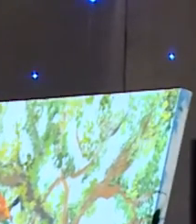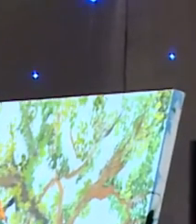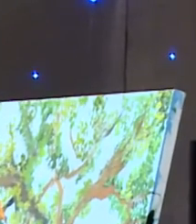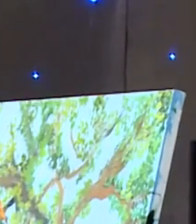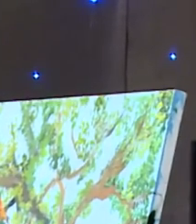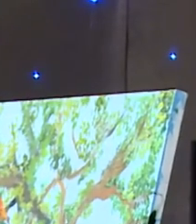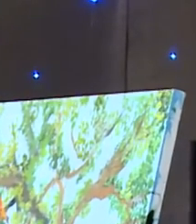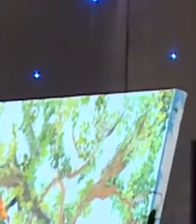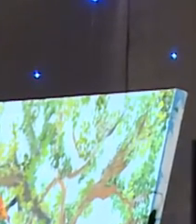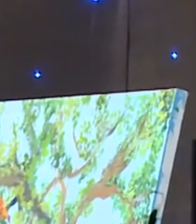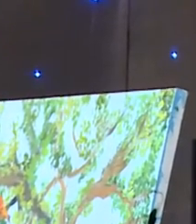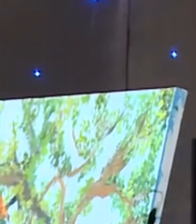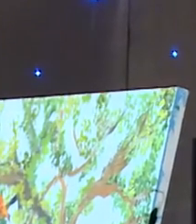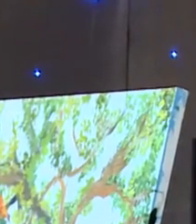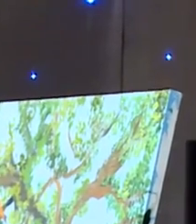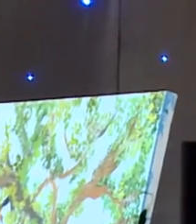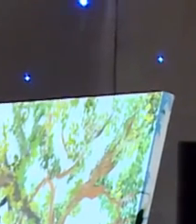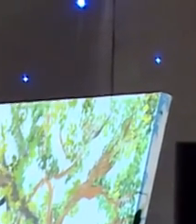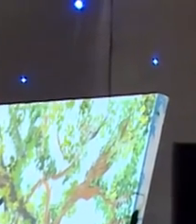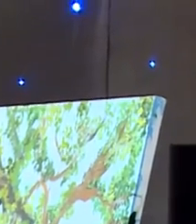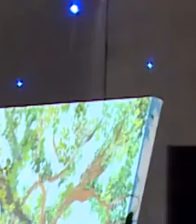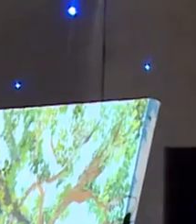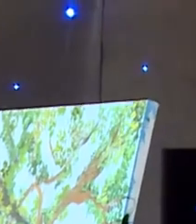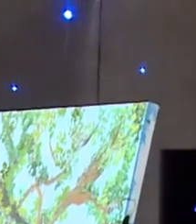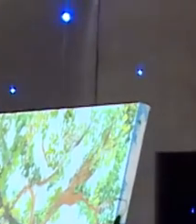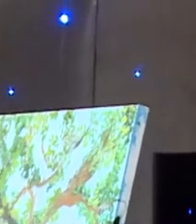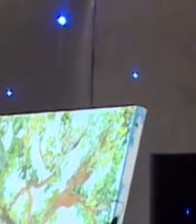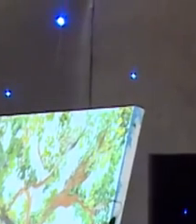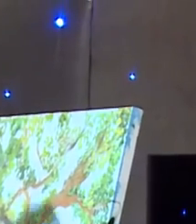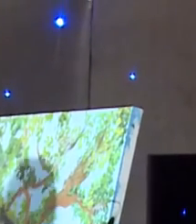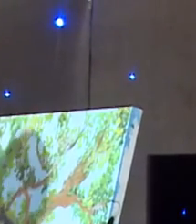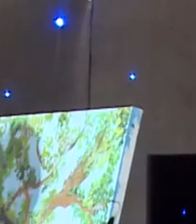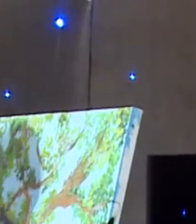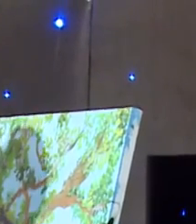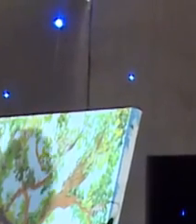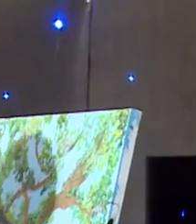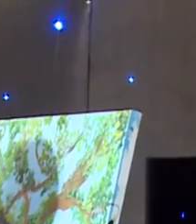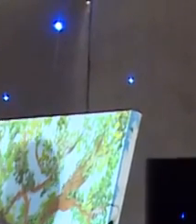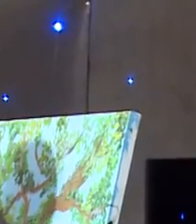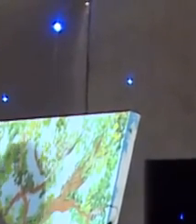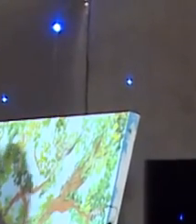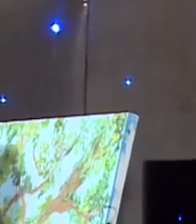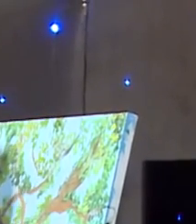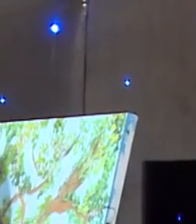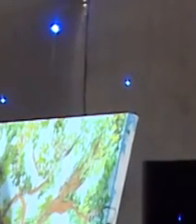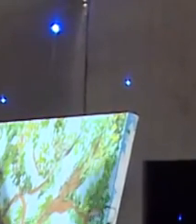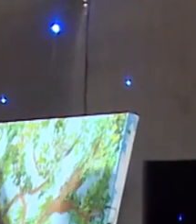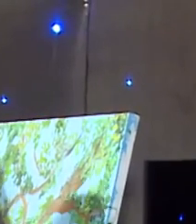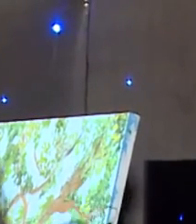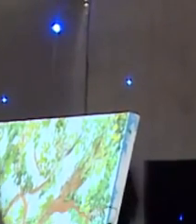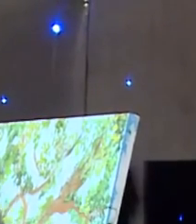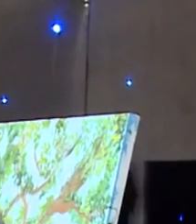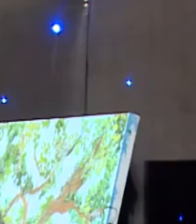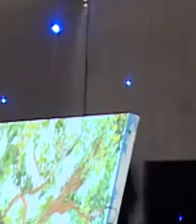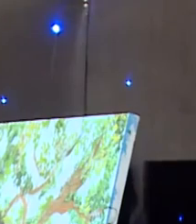sure he's going to read something for us. I personally believe that for signing on that painting